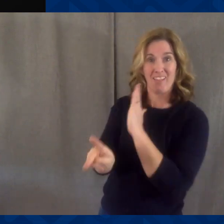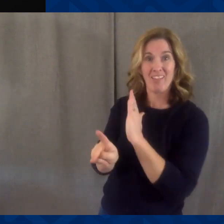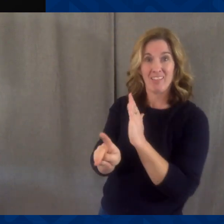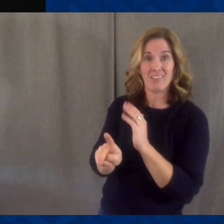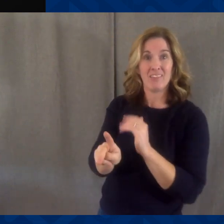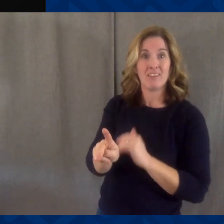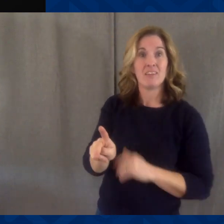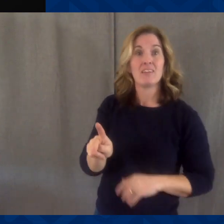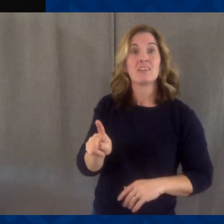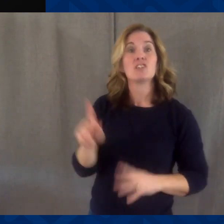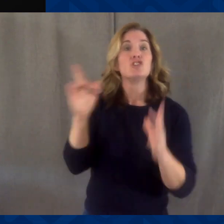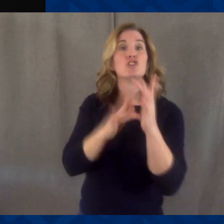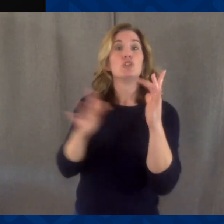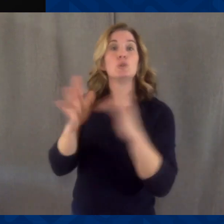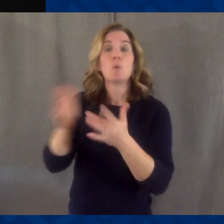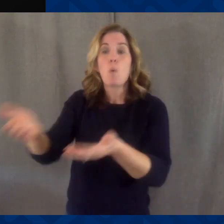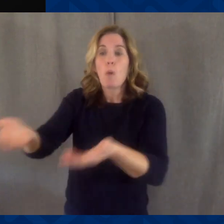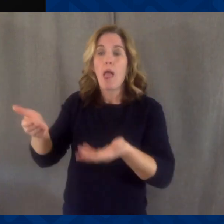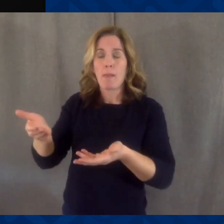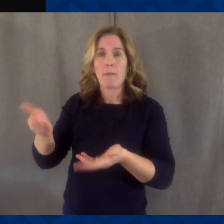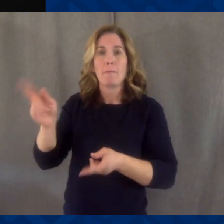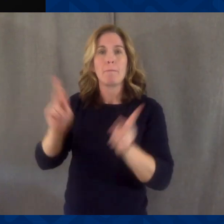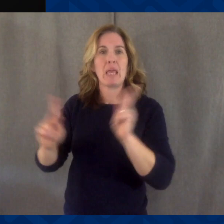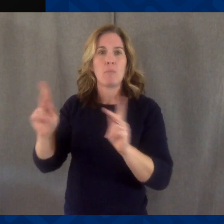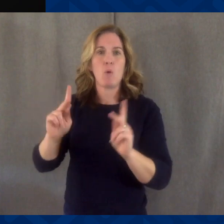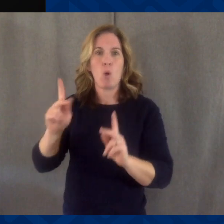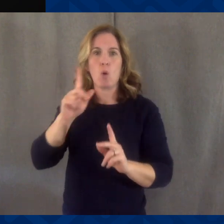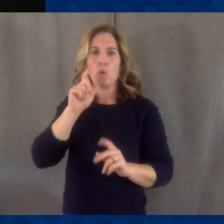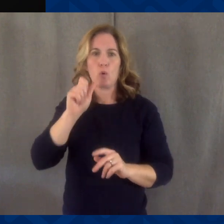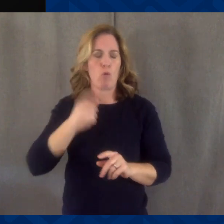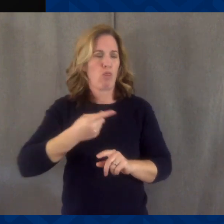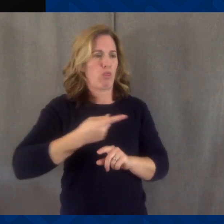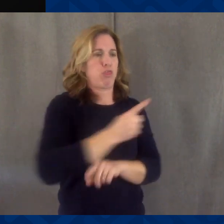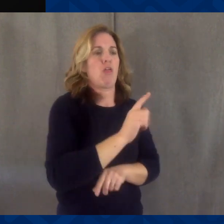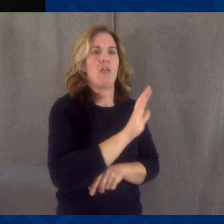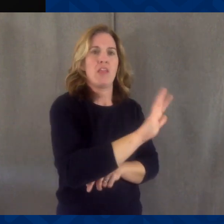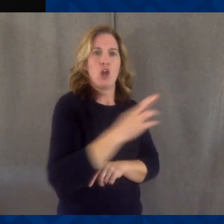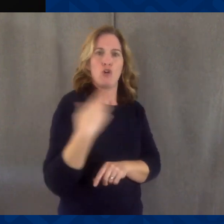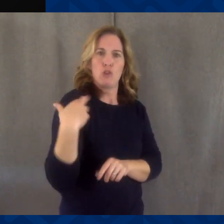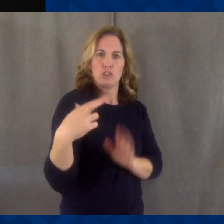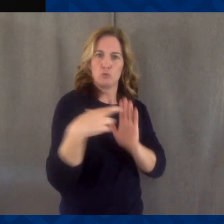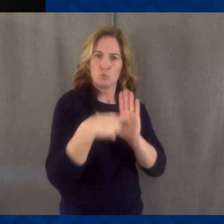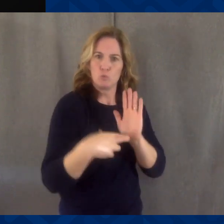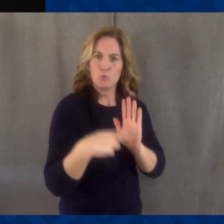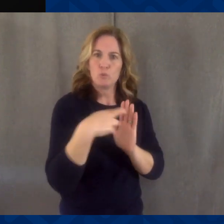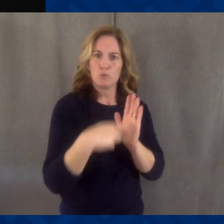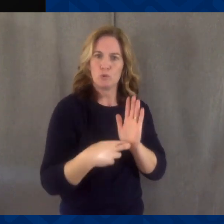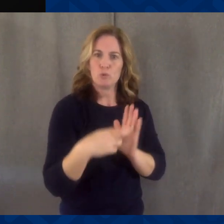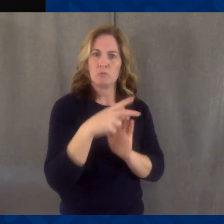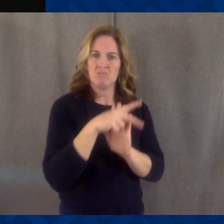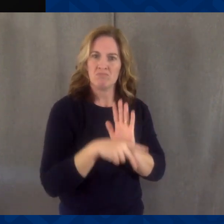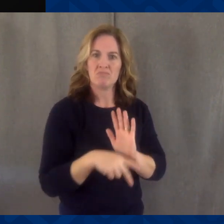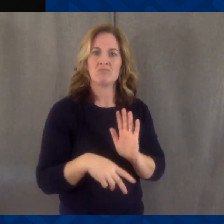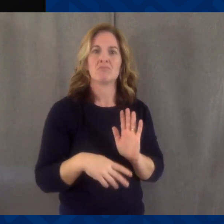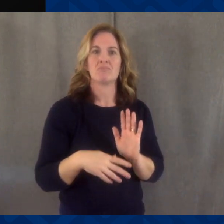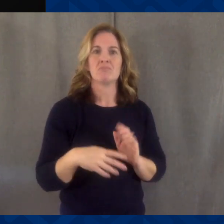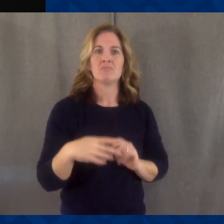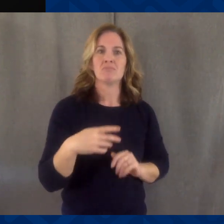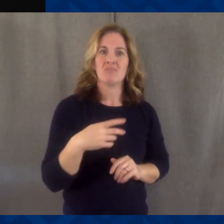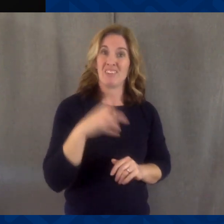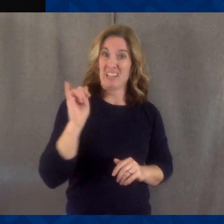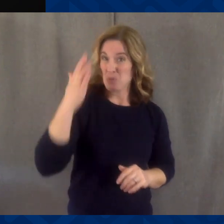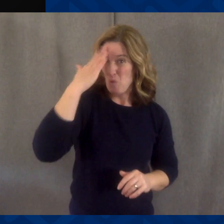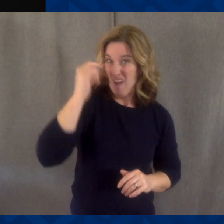were an offense, who were an affront to their religious sensibilities. This is ultimately why they killed him. They were upset because